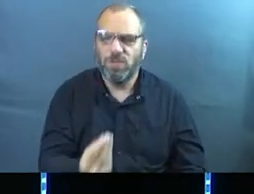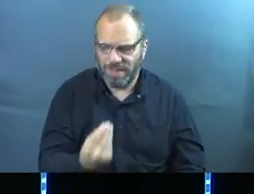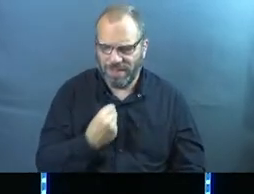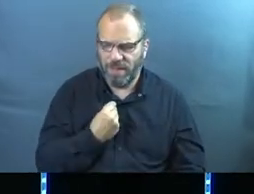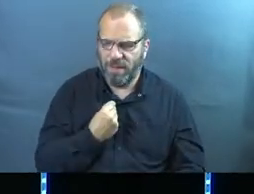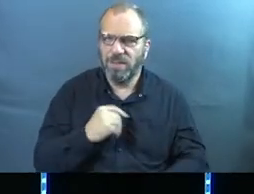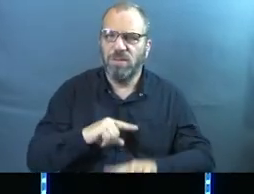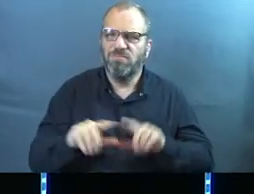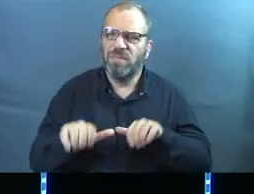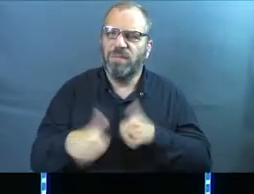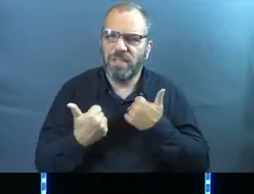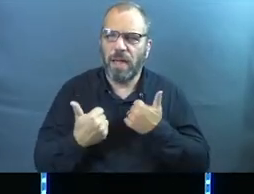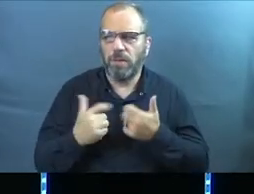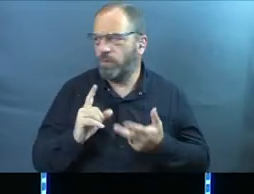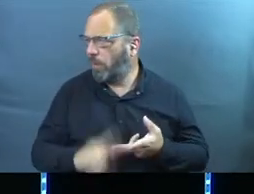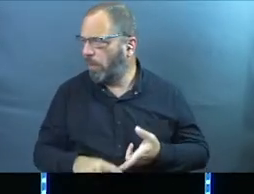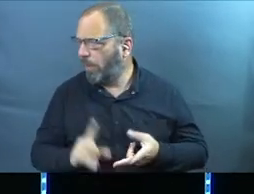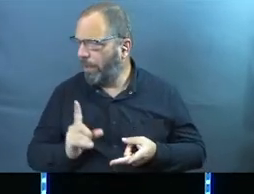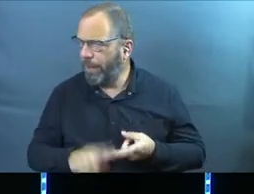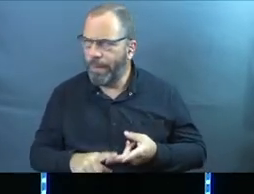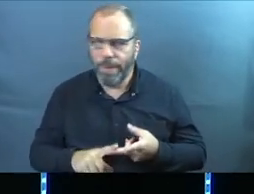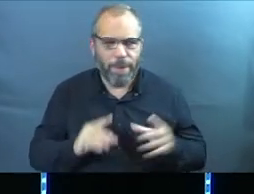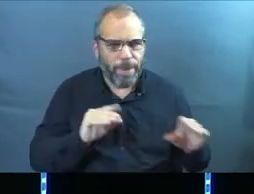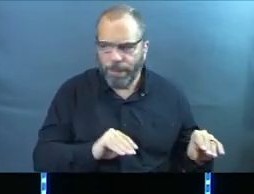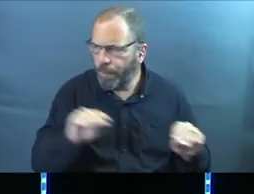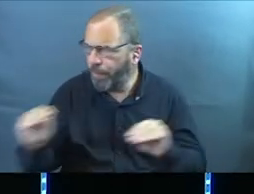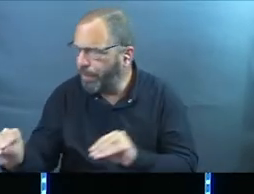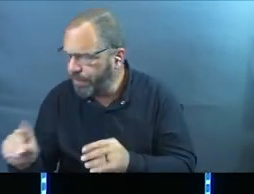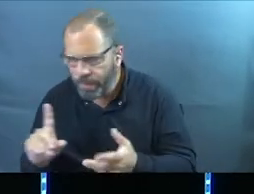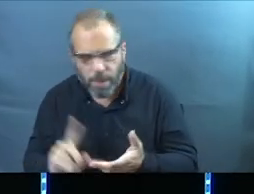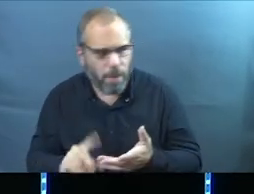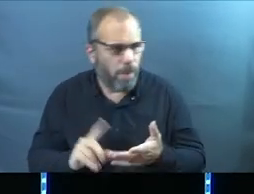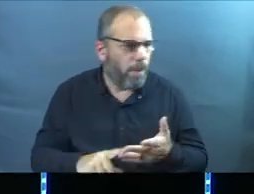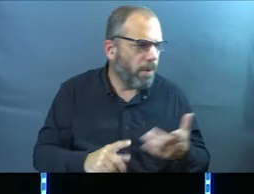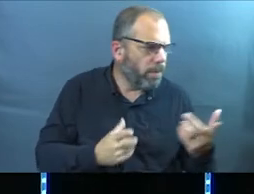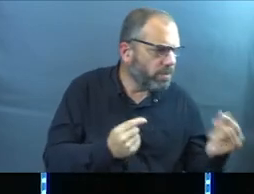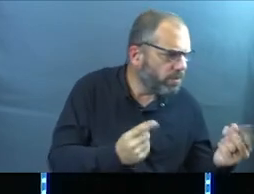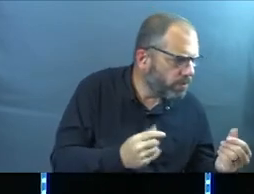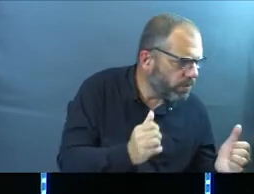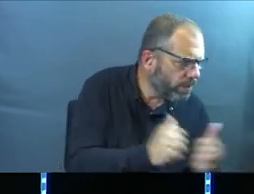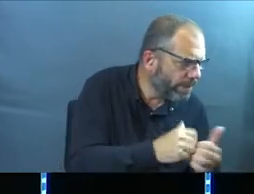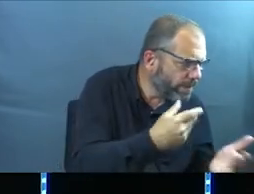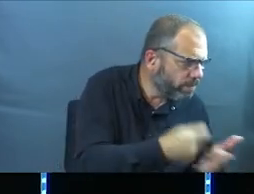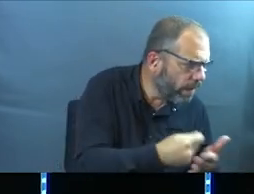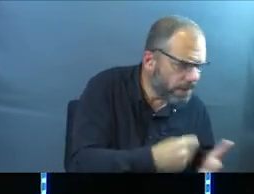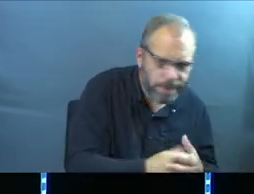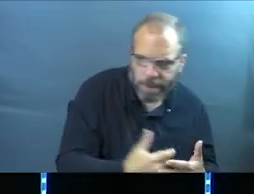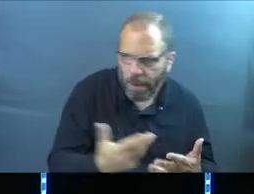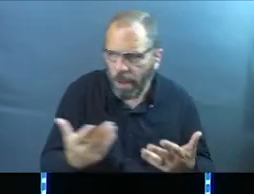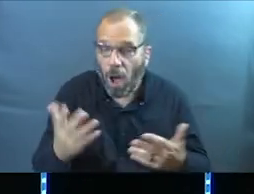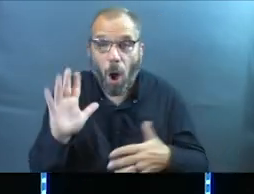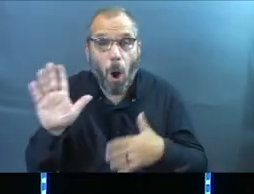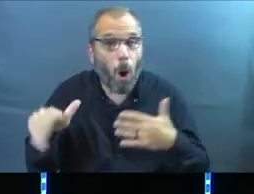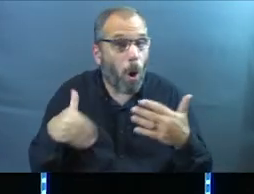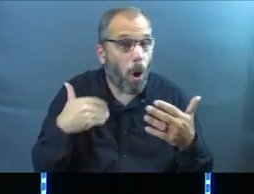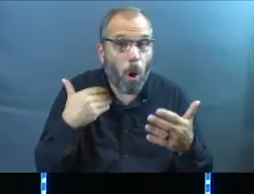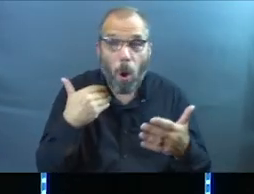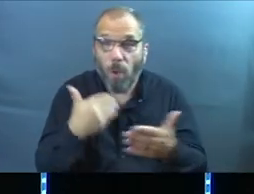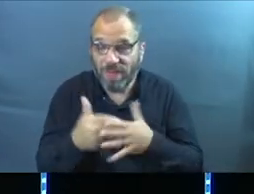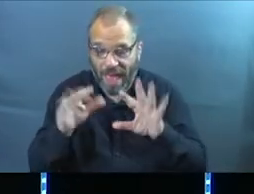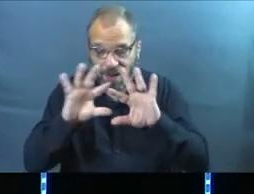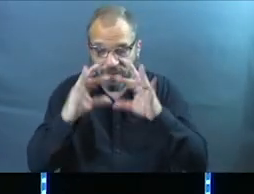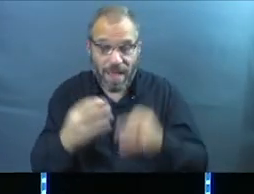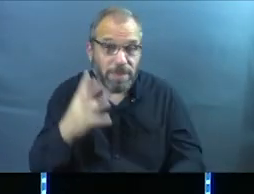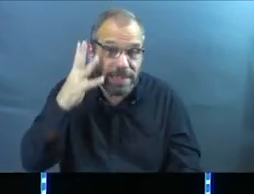something challenging, or we're not sure where to move, or we're not sure what to do with this money, all the things that a